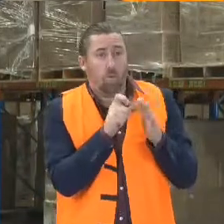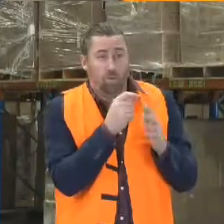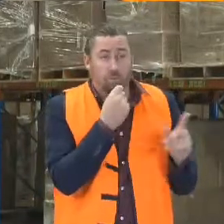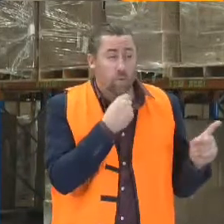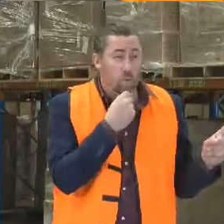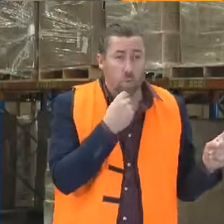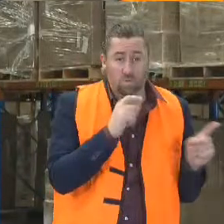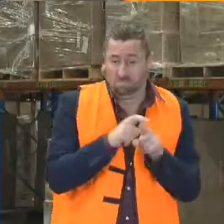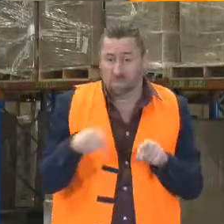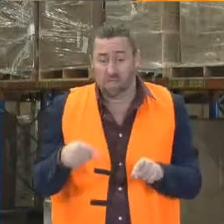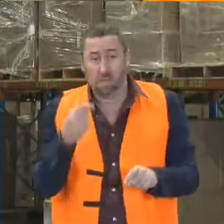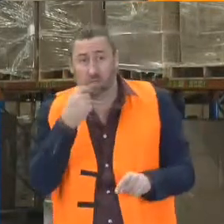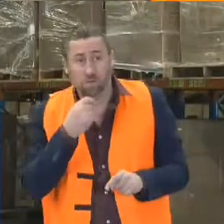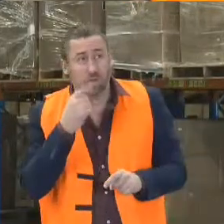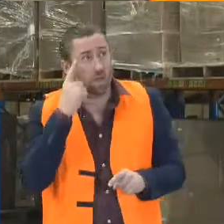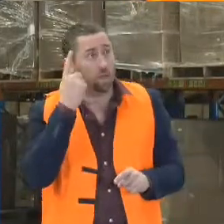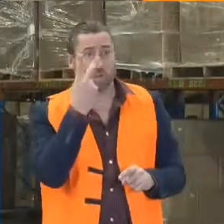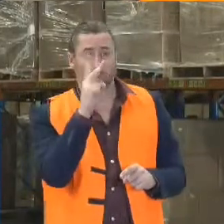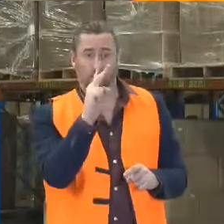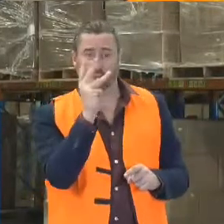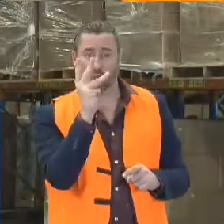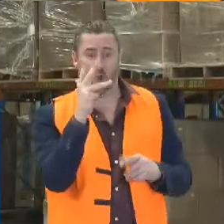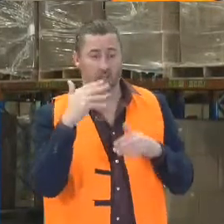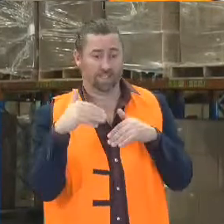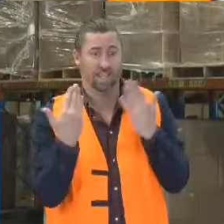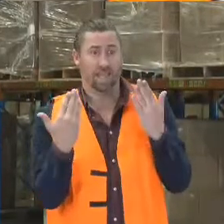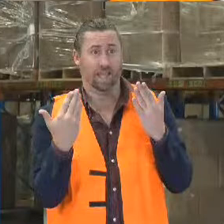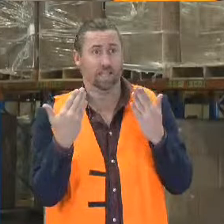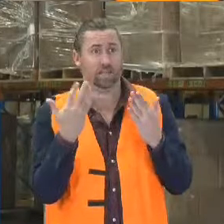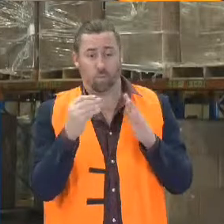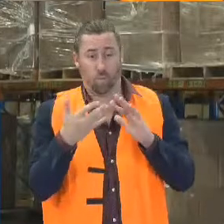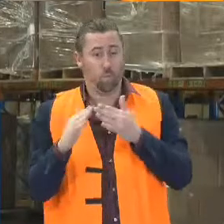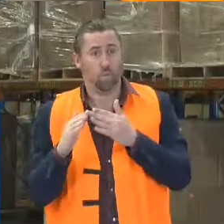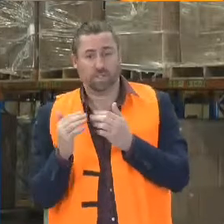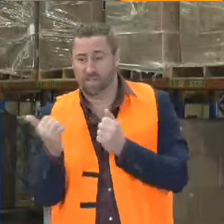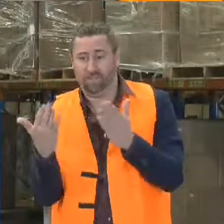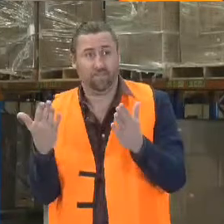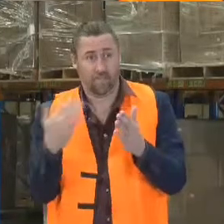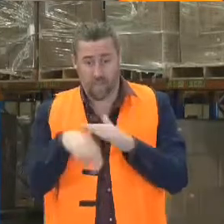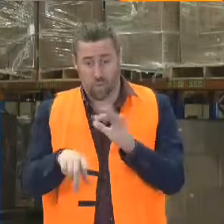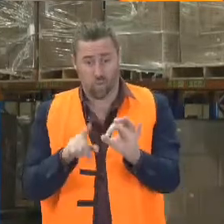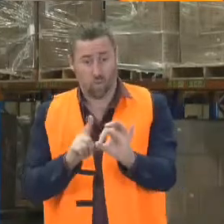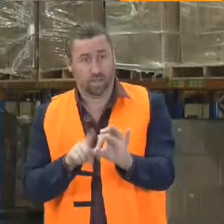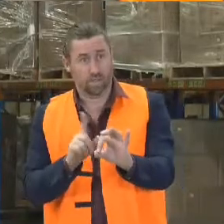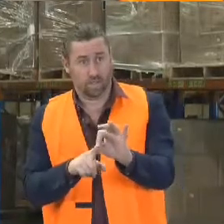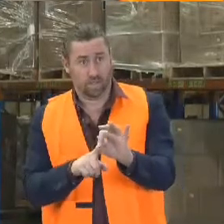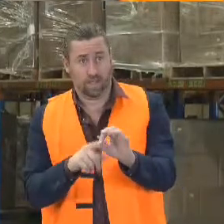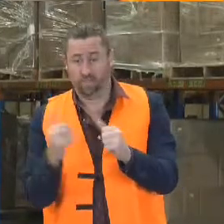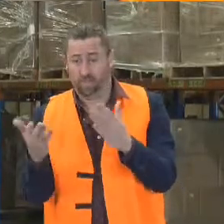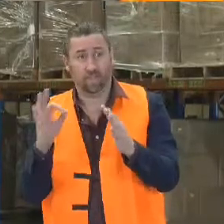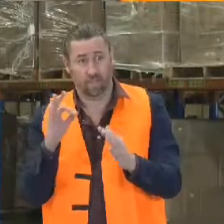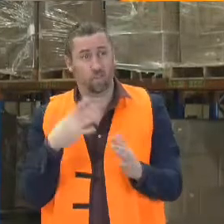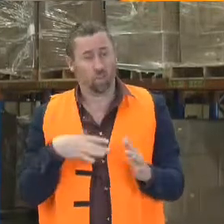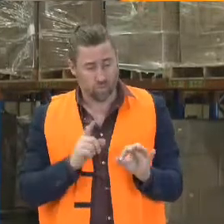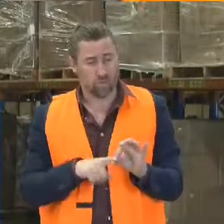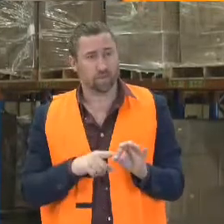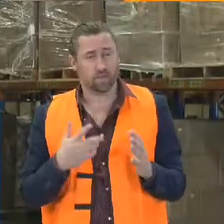fact, it's been now 29 days since there's been any community transmission here in Queensland, and that's because of Queenslanders.